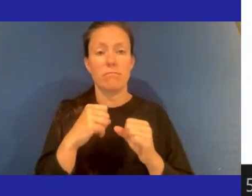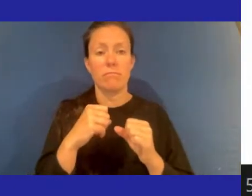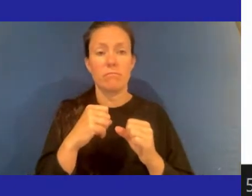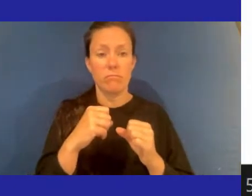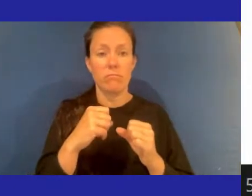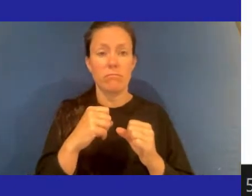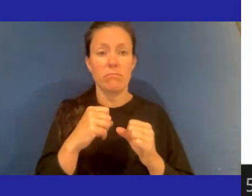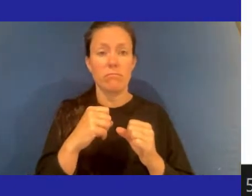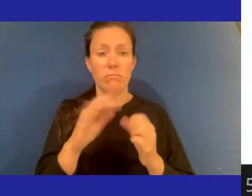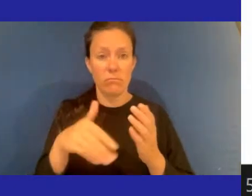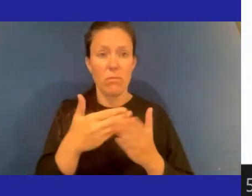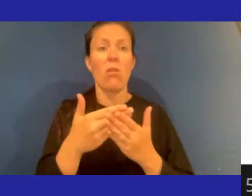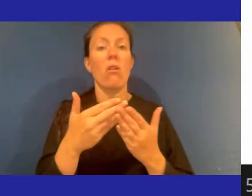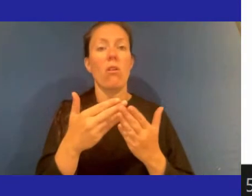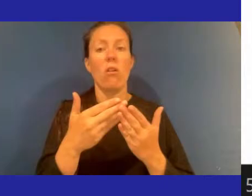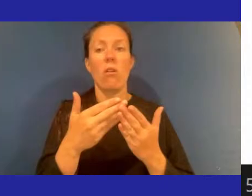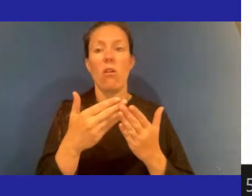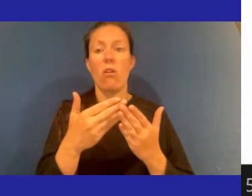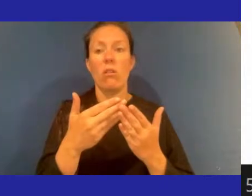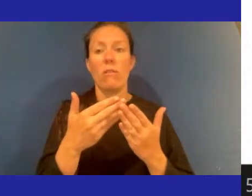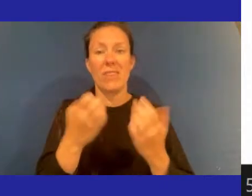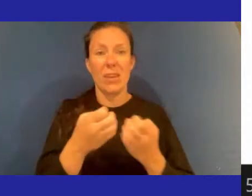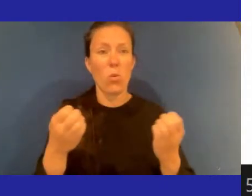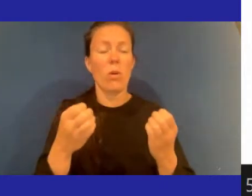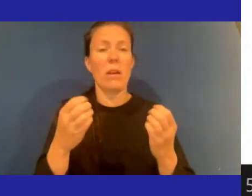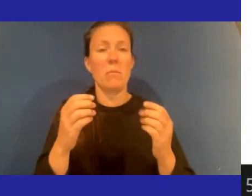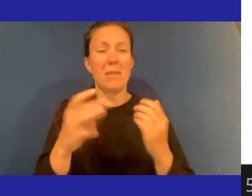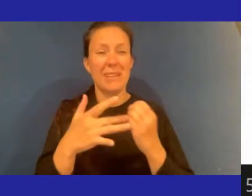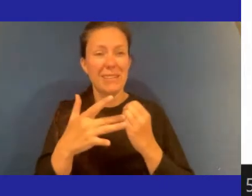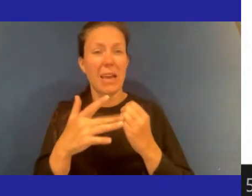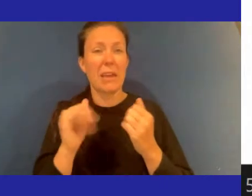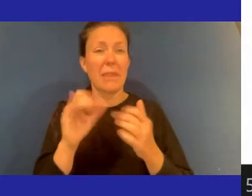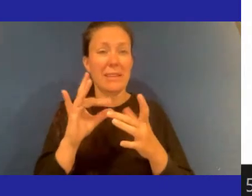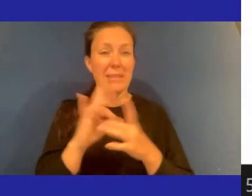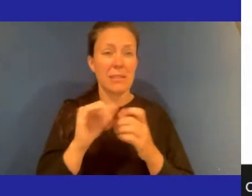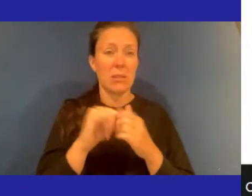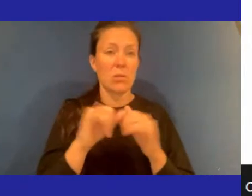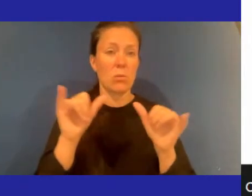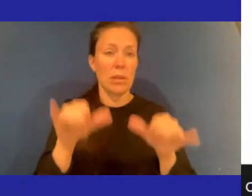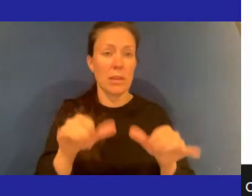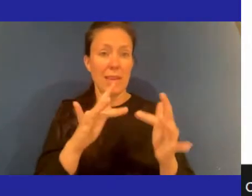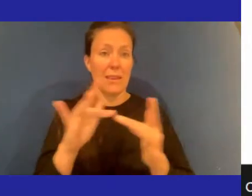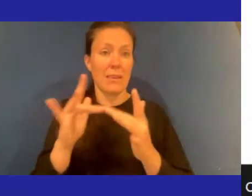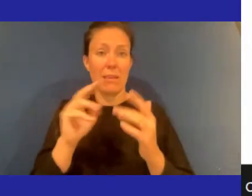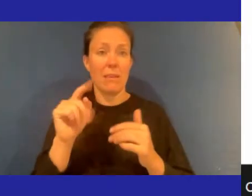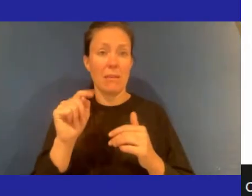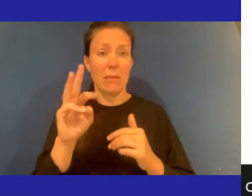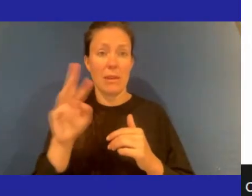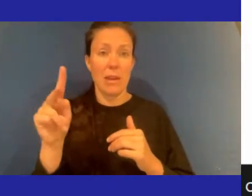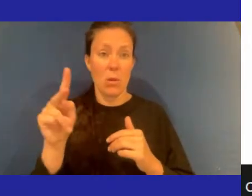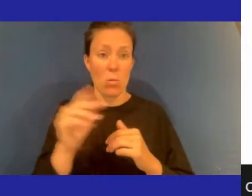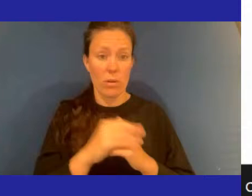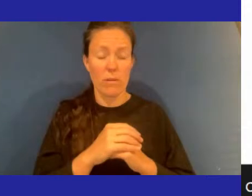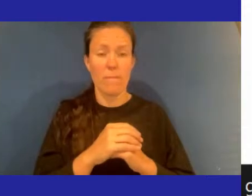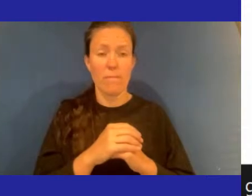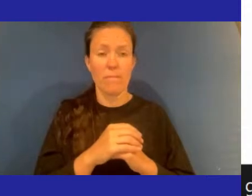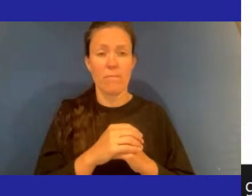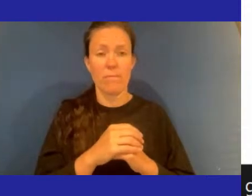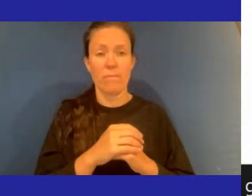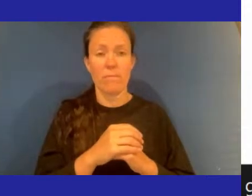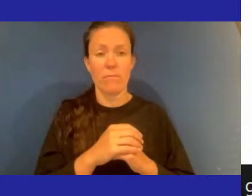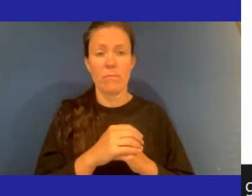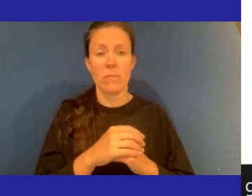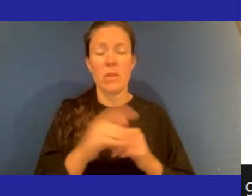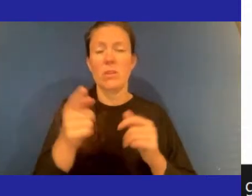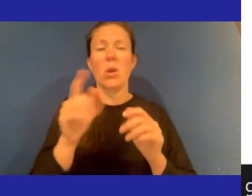of the devices that are connected, within our networks. If we can go to the next slide. So essentially, how do we